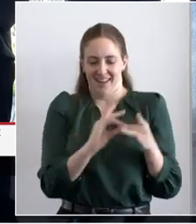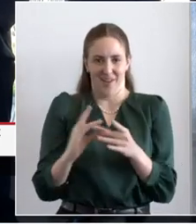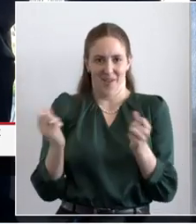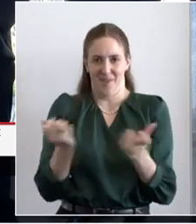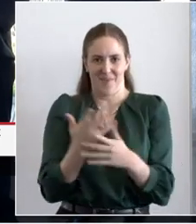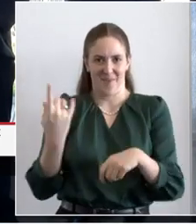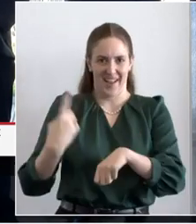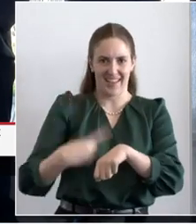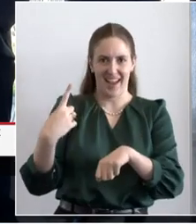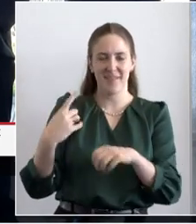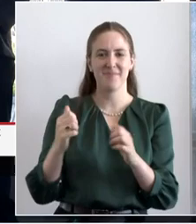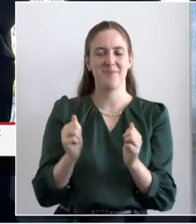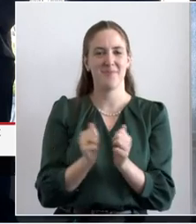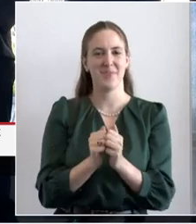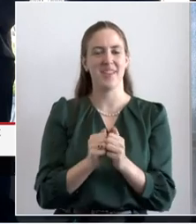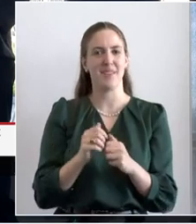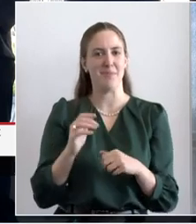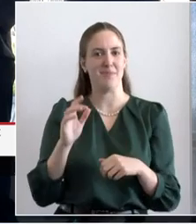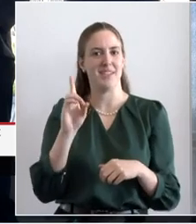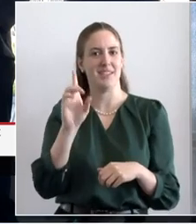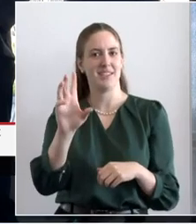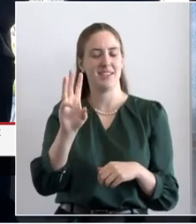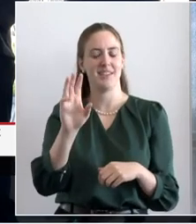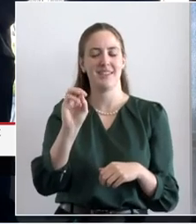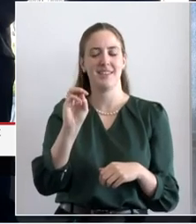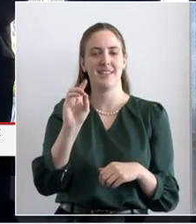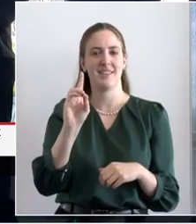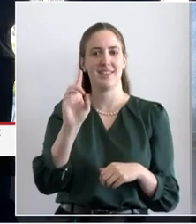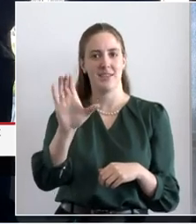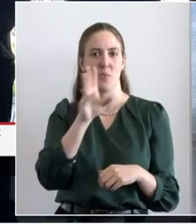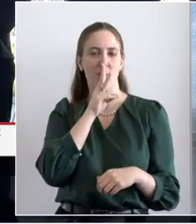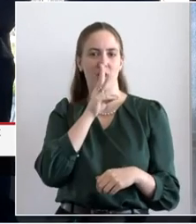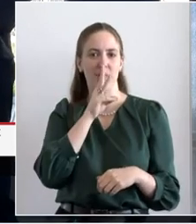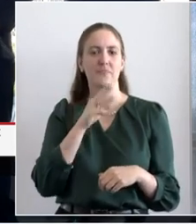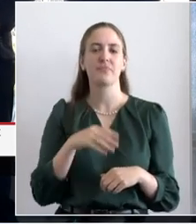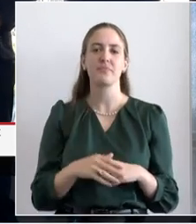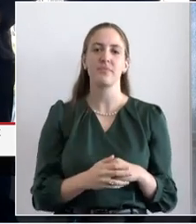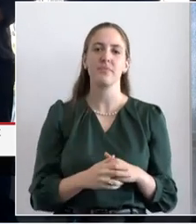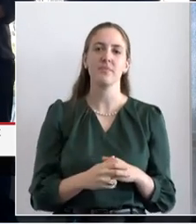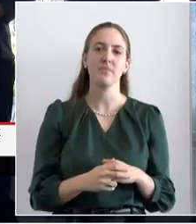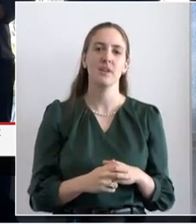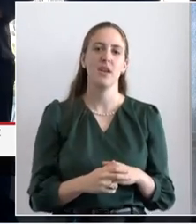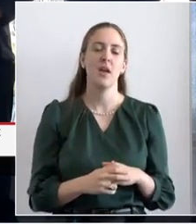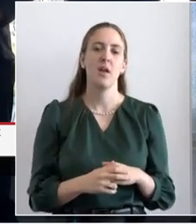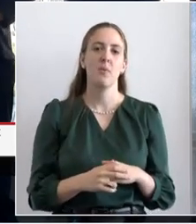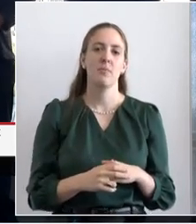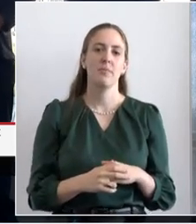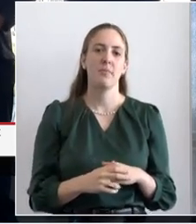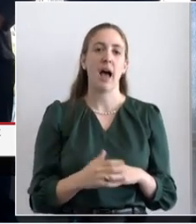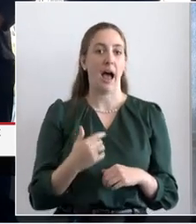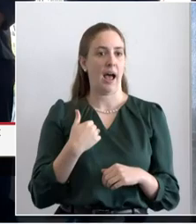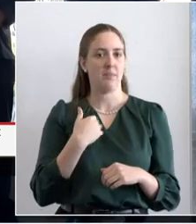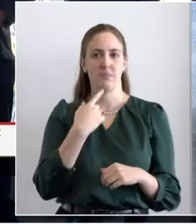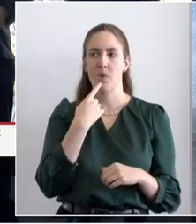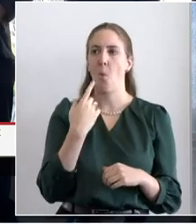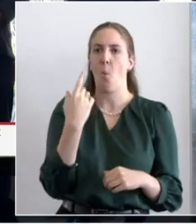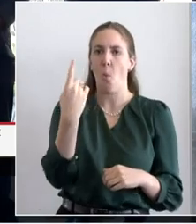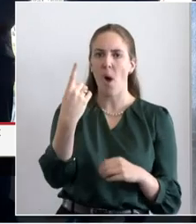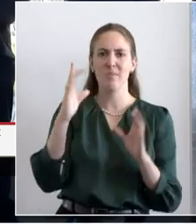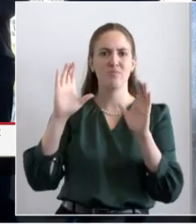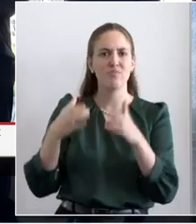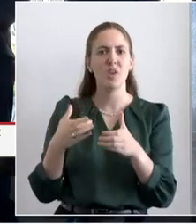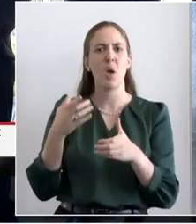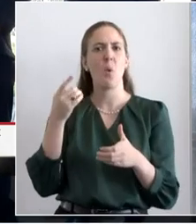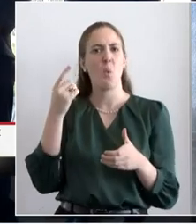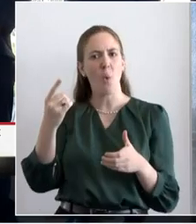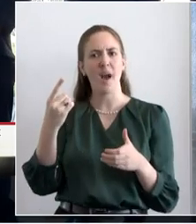any organization. And as a result, one of the things I talk about with our employees is one band, one sound. And that's